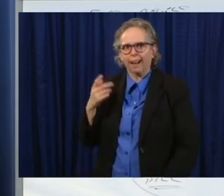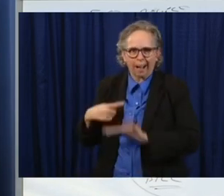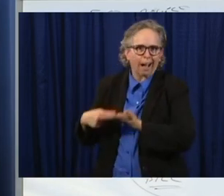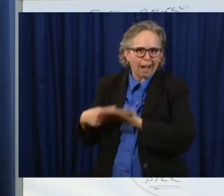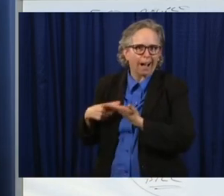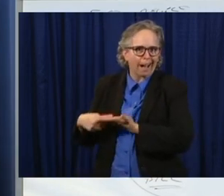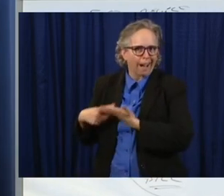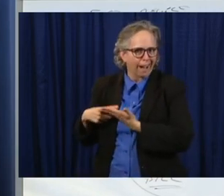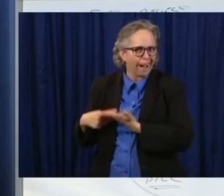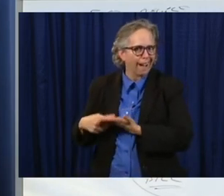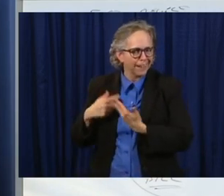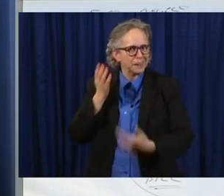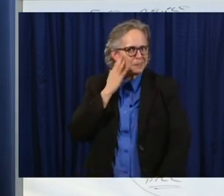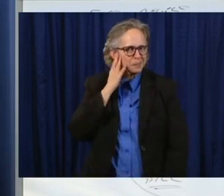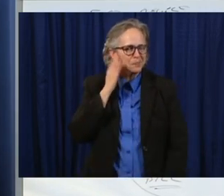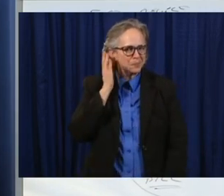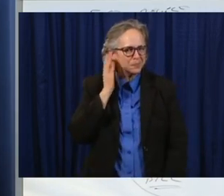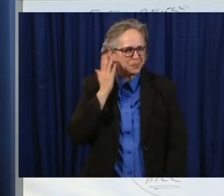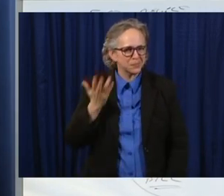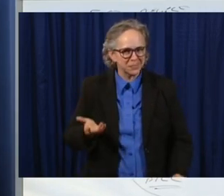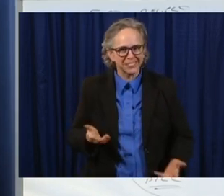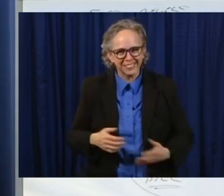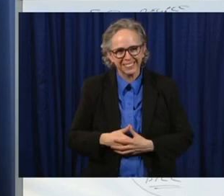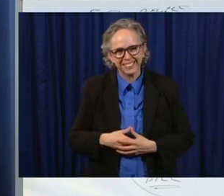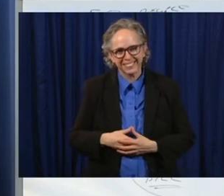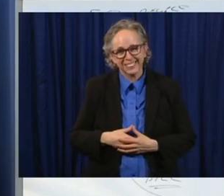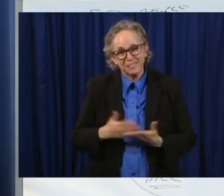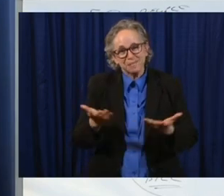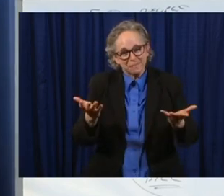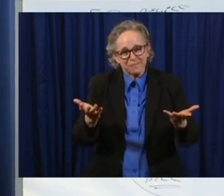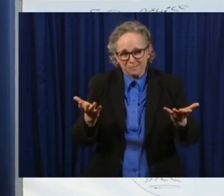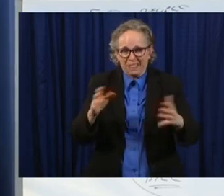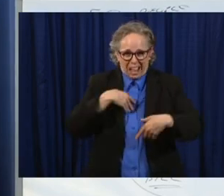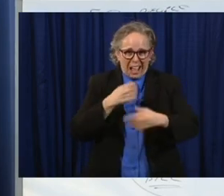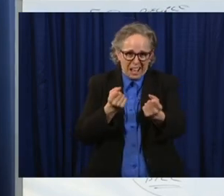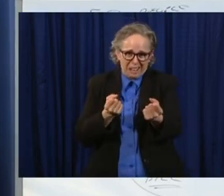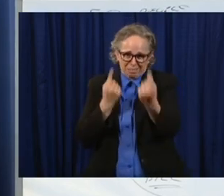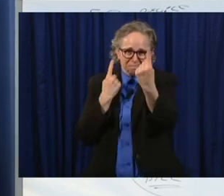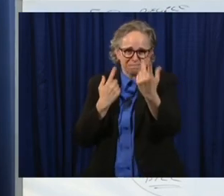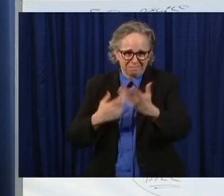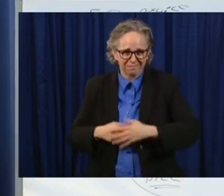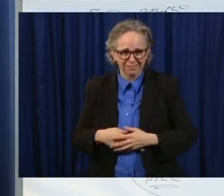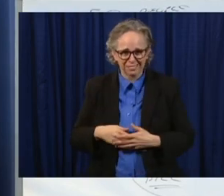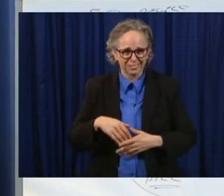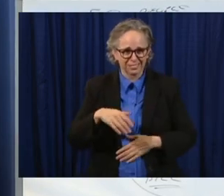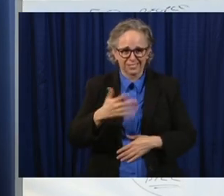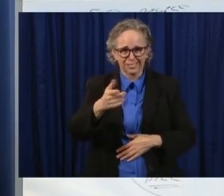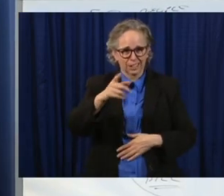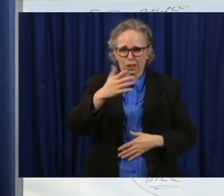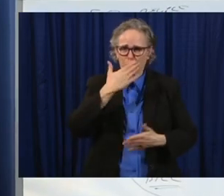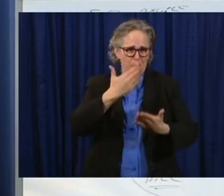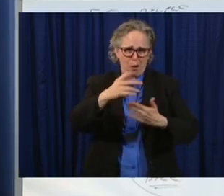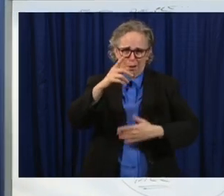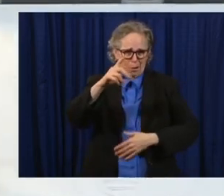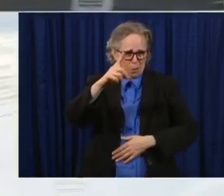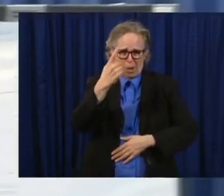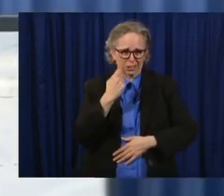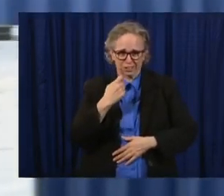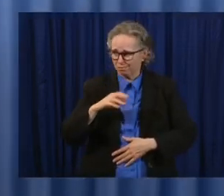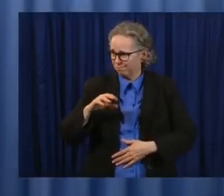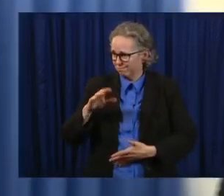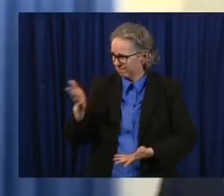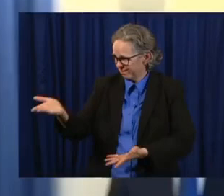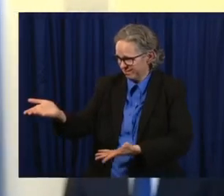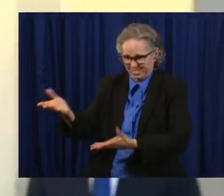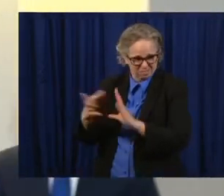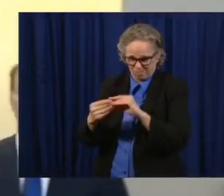that's very, very understandable, and it's a very logical question. I don't know, John, do you have anything to add to that?